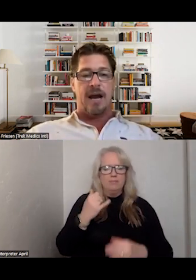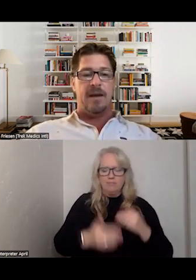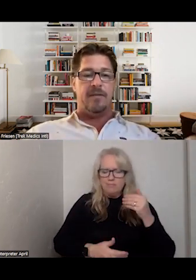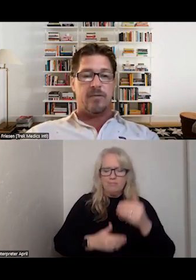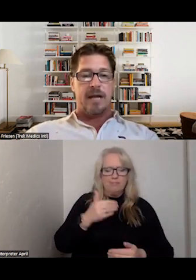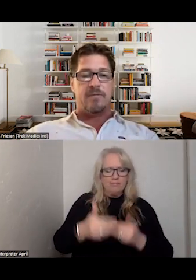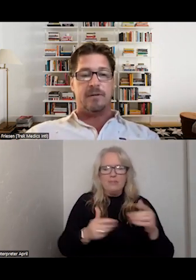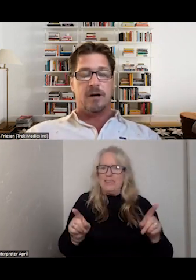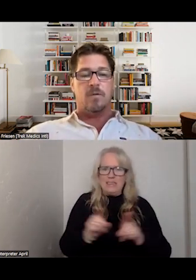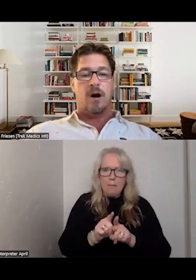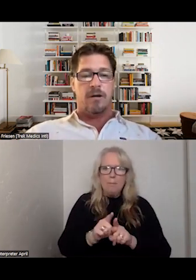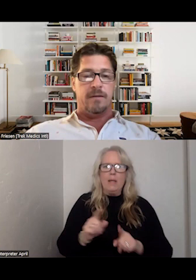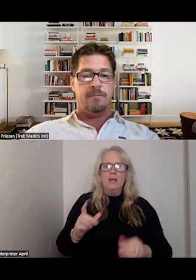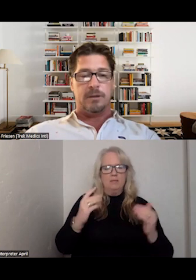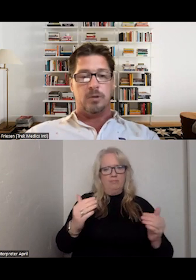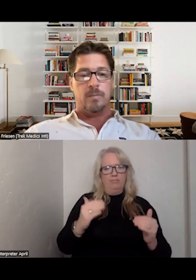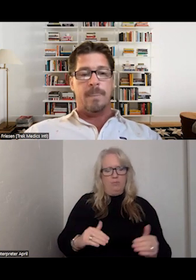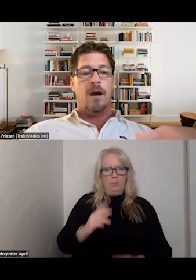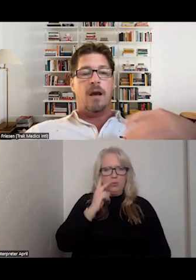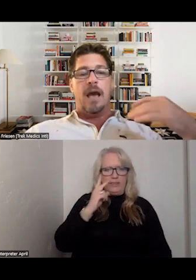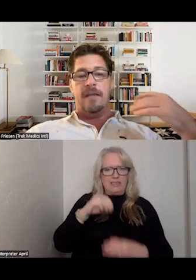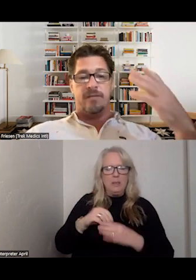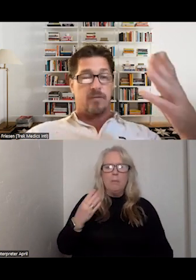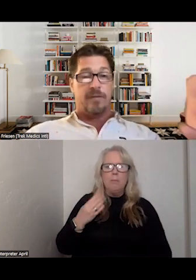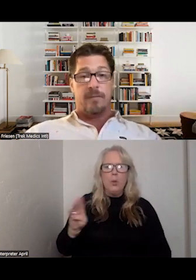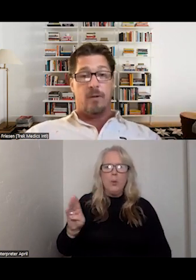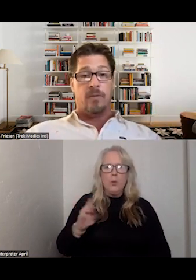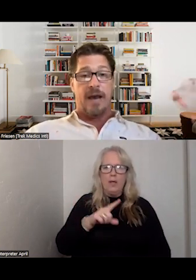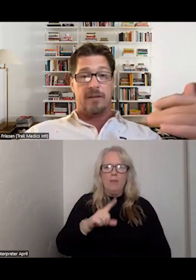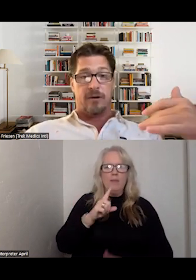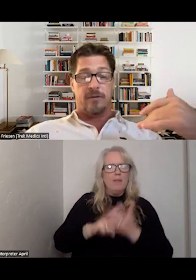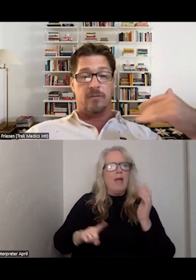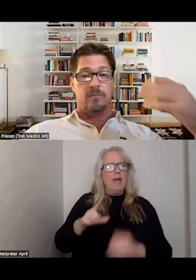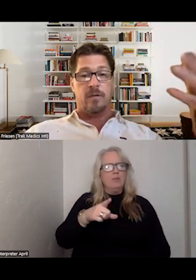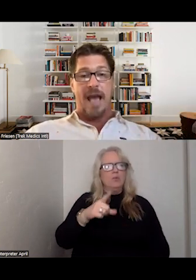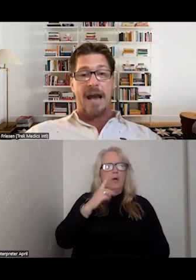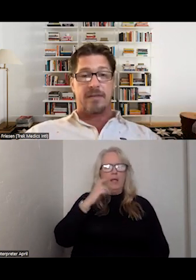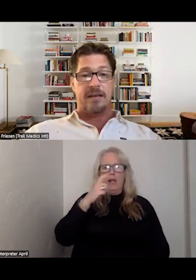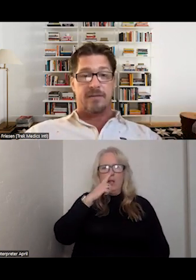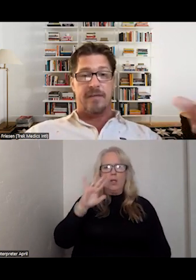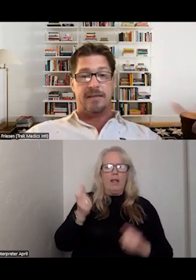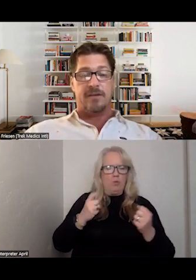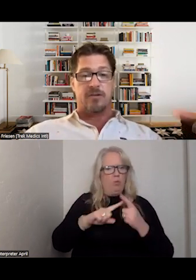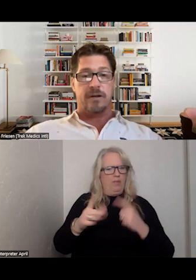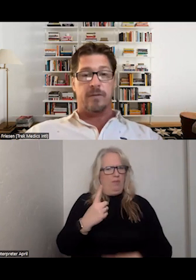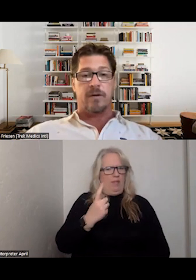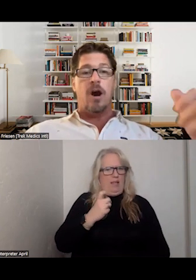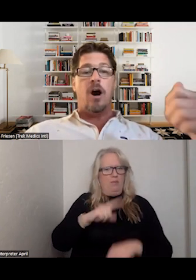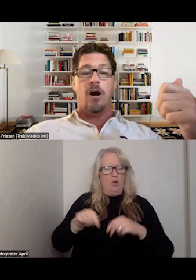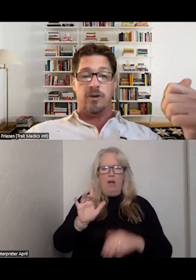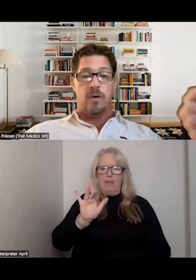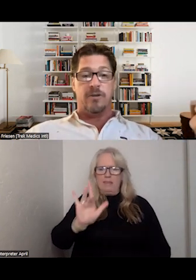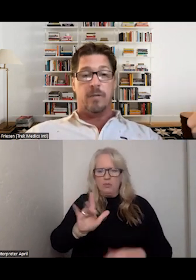single time. And those steps below are in blue. And this is what the mobile data terminal was asking us on that touch screen